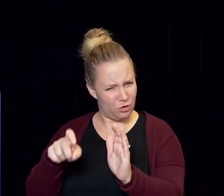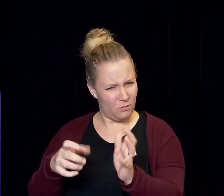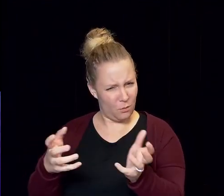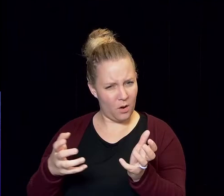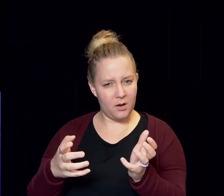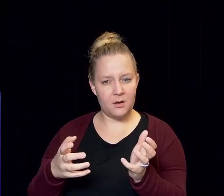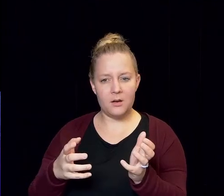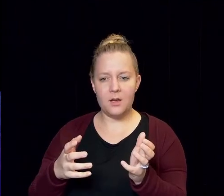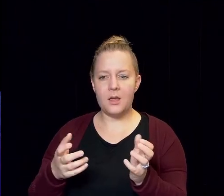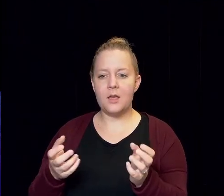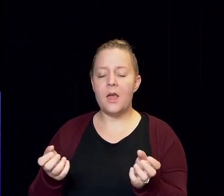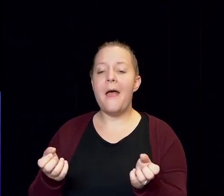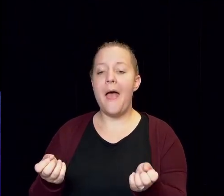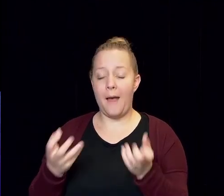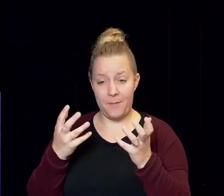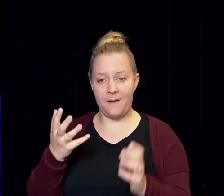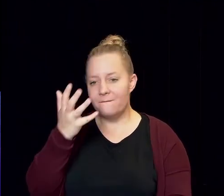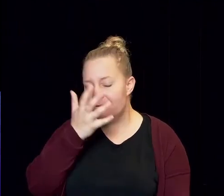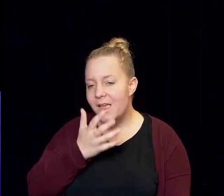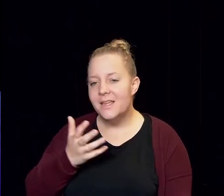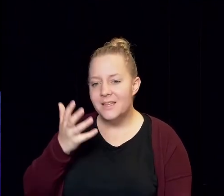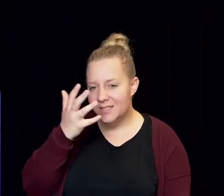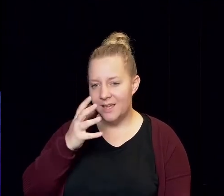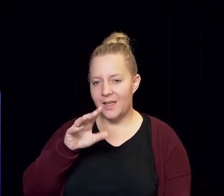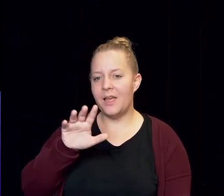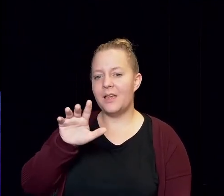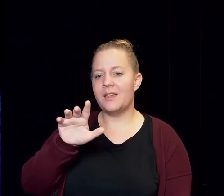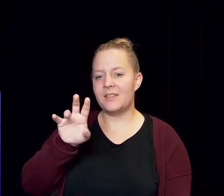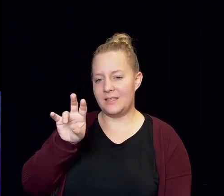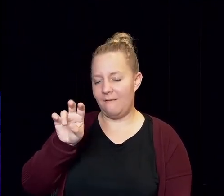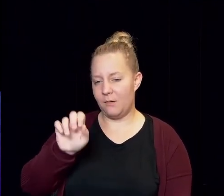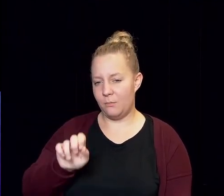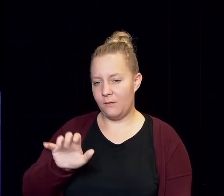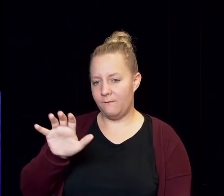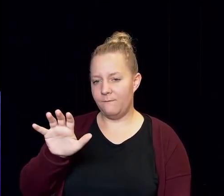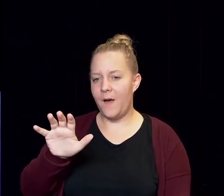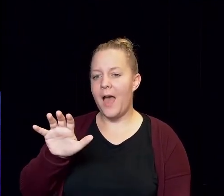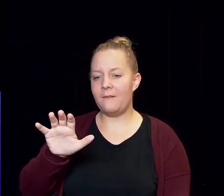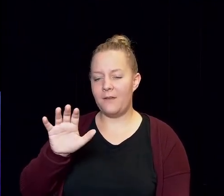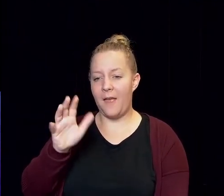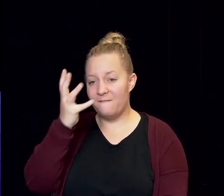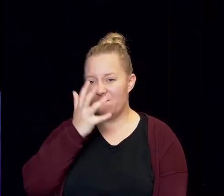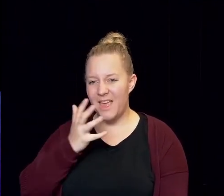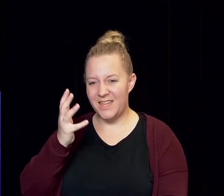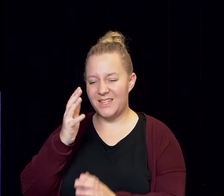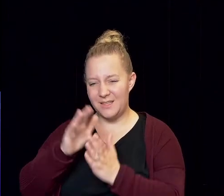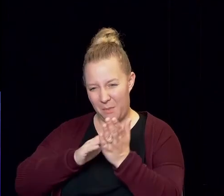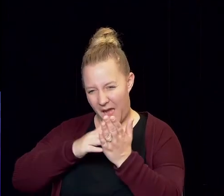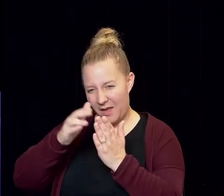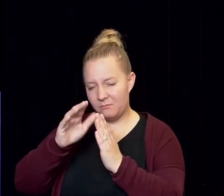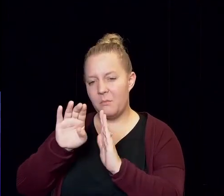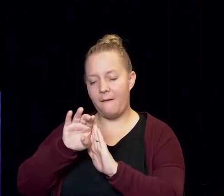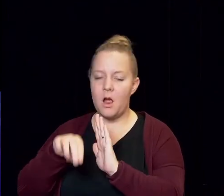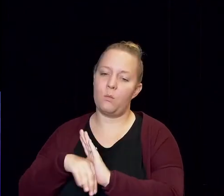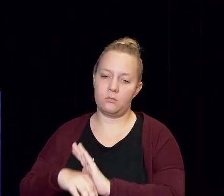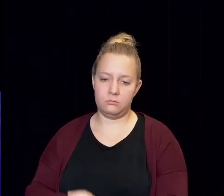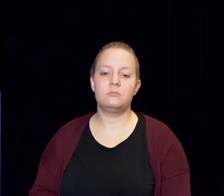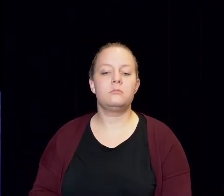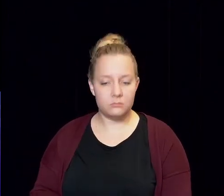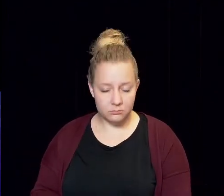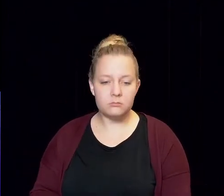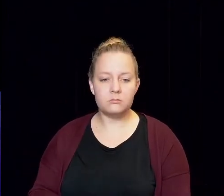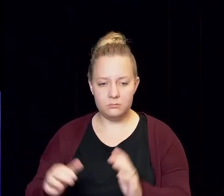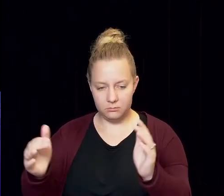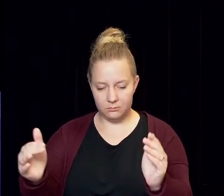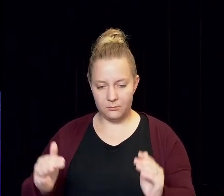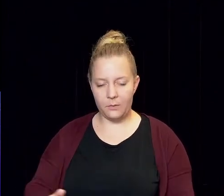many faces? Okay, therefore I can paint 7.5 faces in 30 minutes based on that information. But then in letter B,